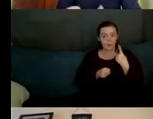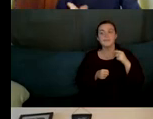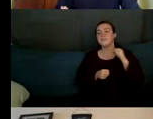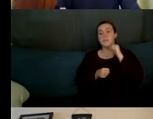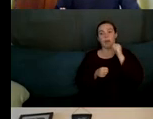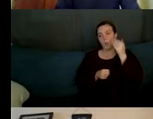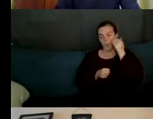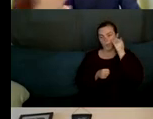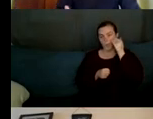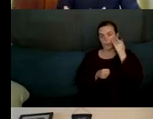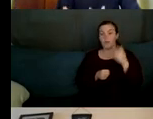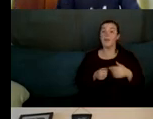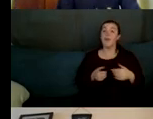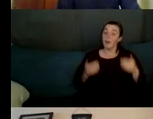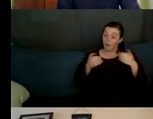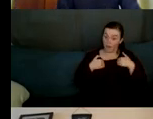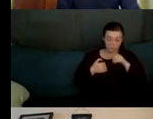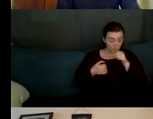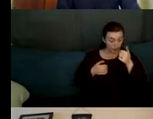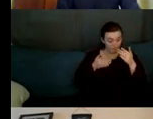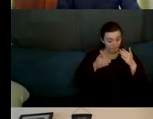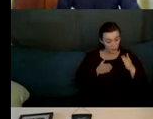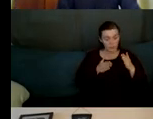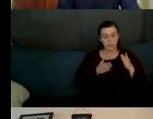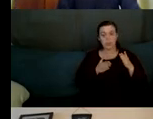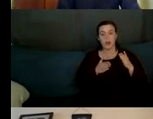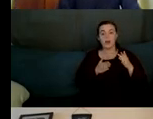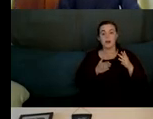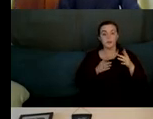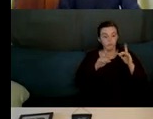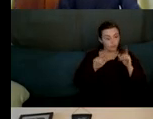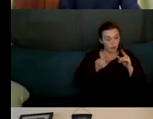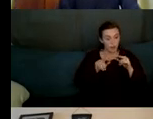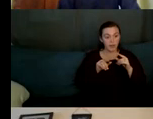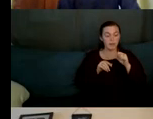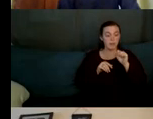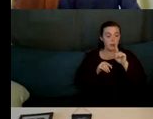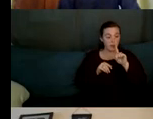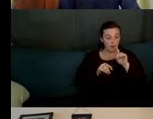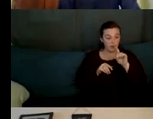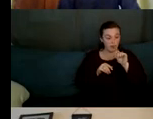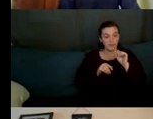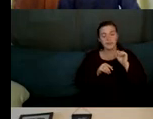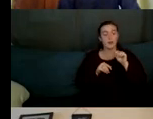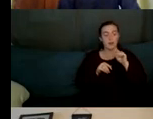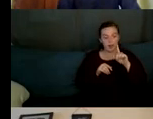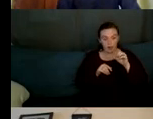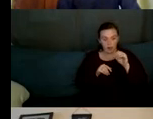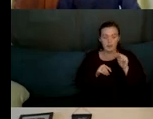the Italian Salon and decided that their little specialized world should get a known world